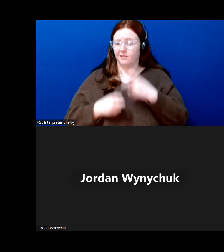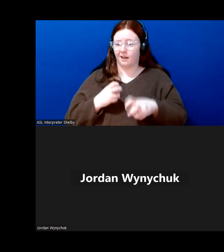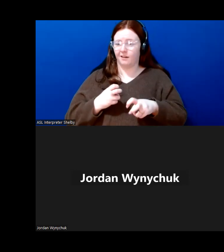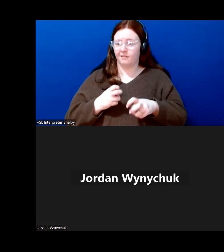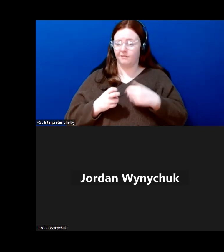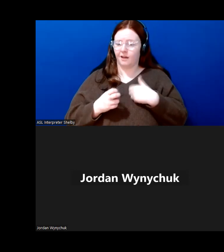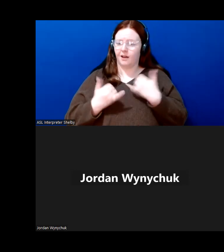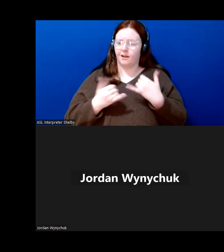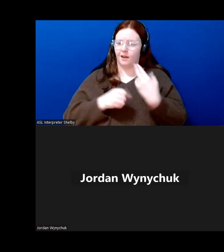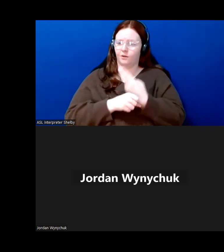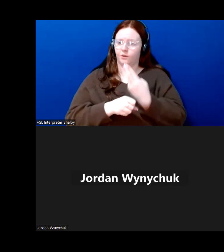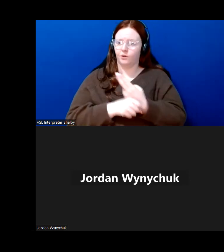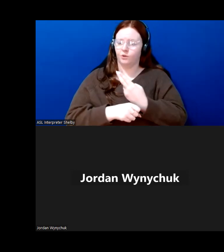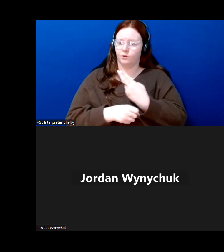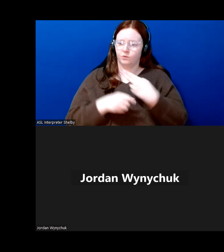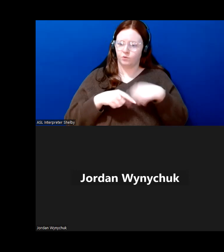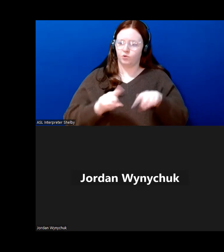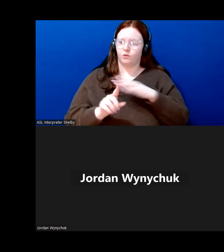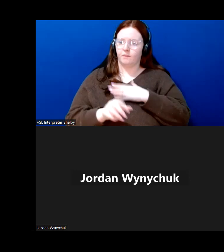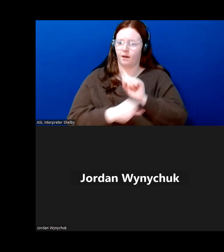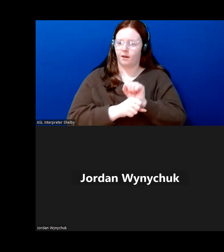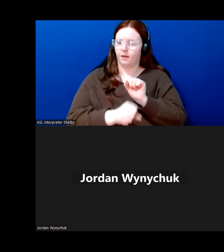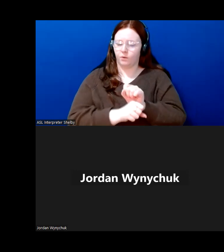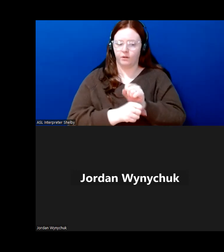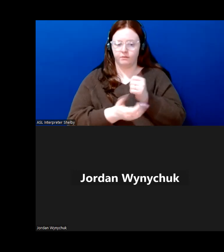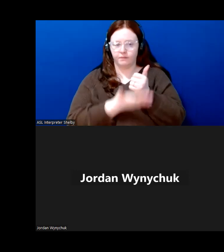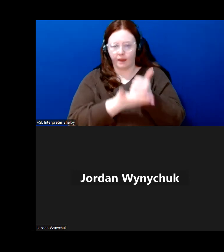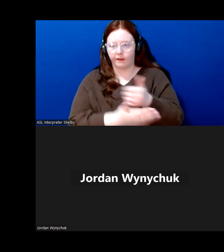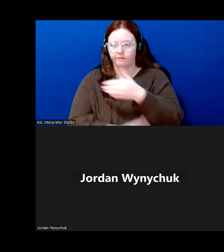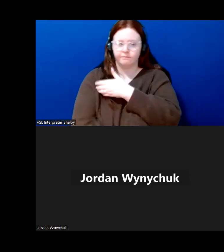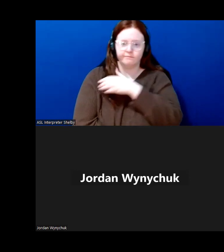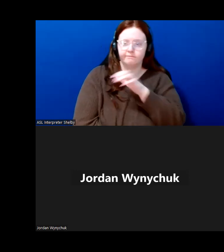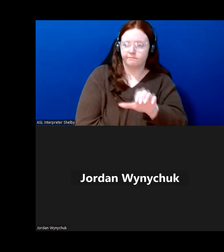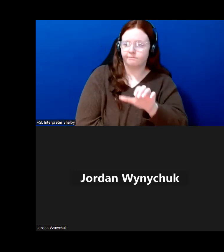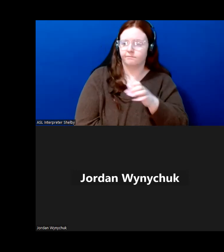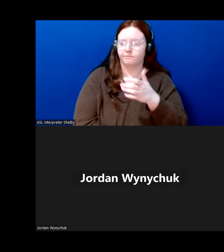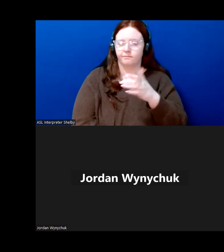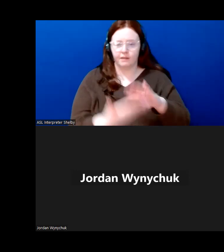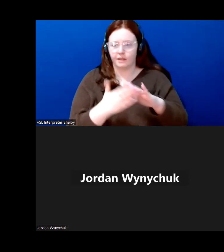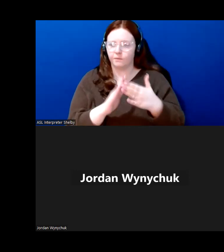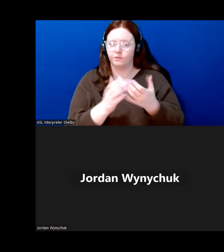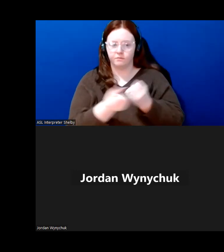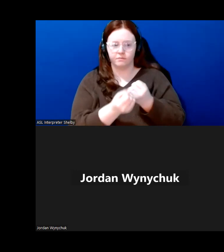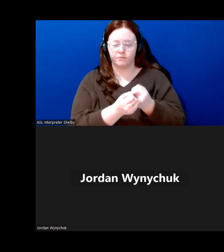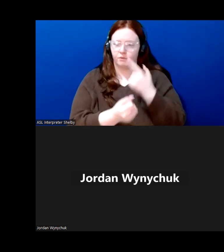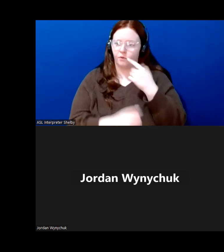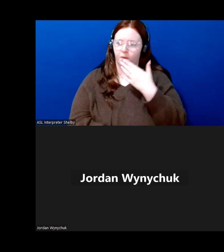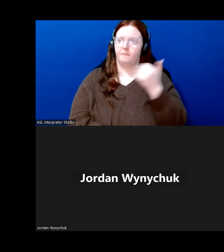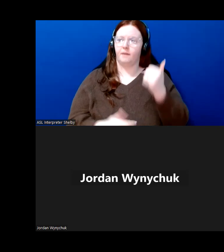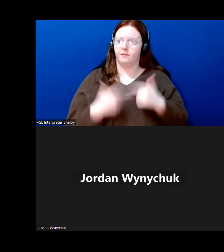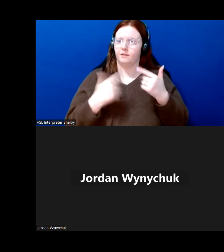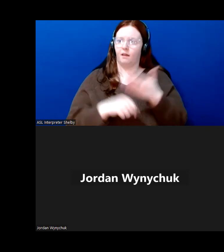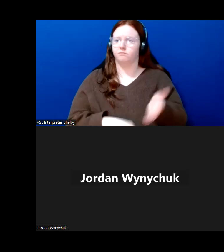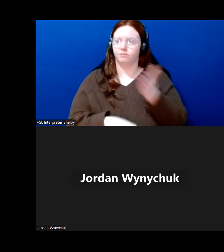program facilitator with Quadrangle and Choices for Youth to empower folks in our community to live their best life,